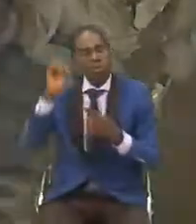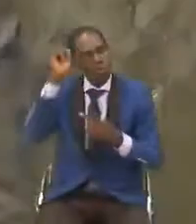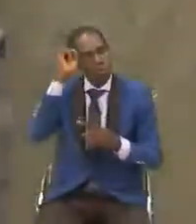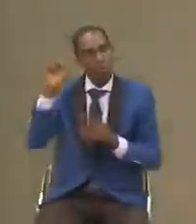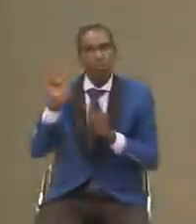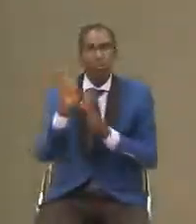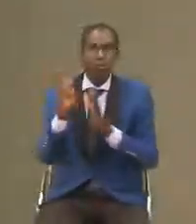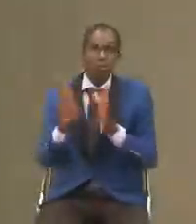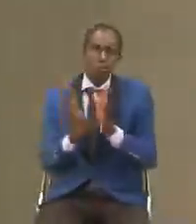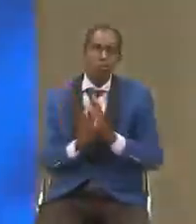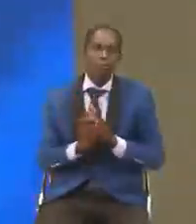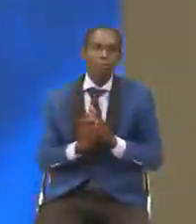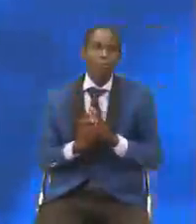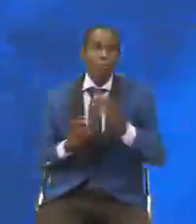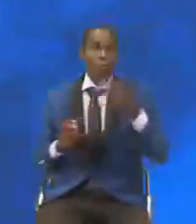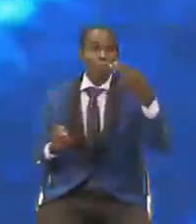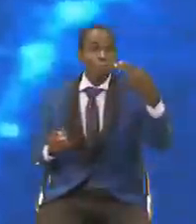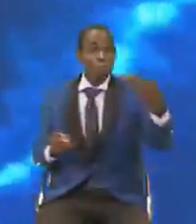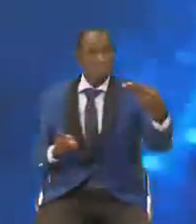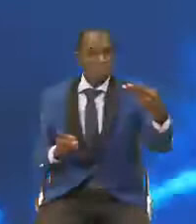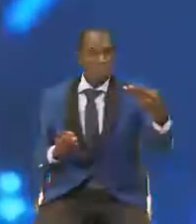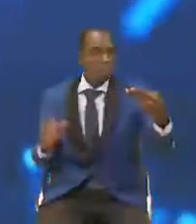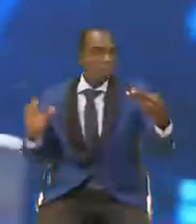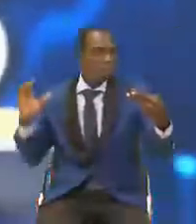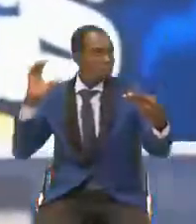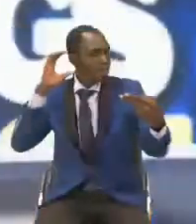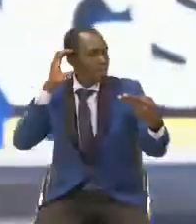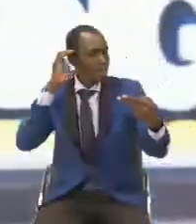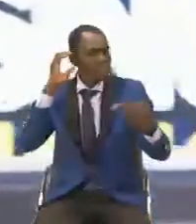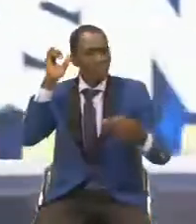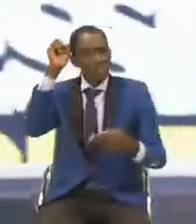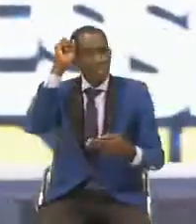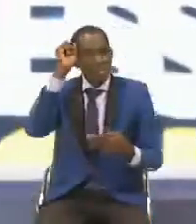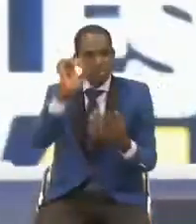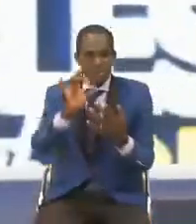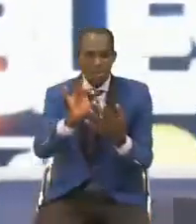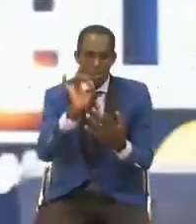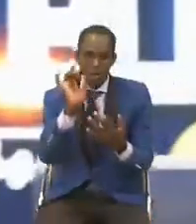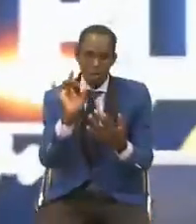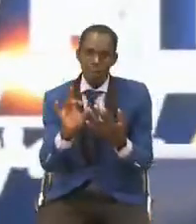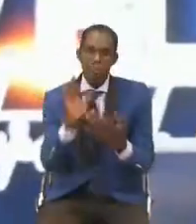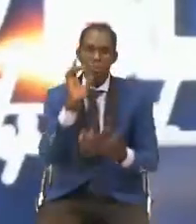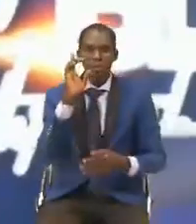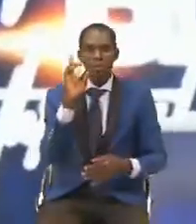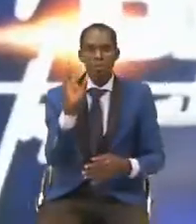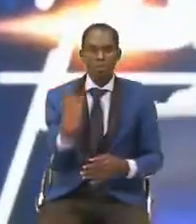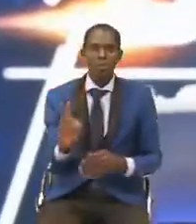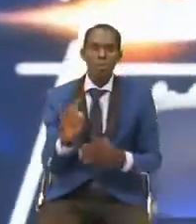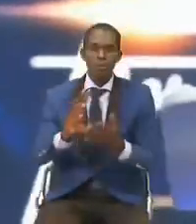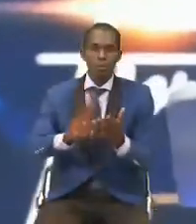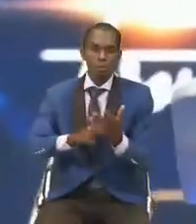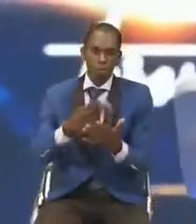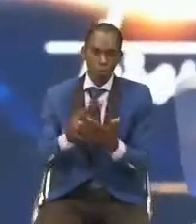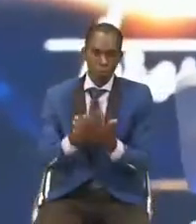seek according to his will. Seek, S. H,